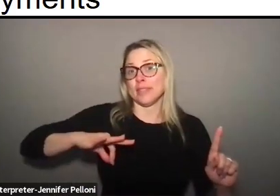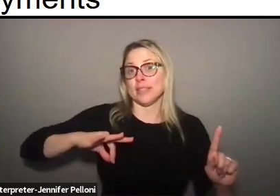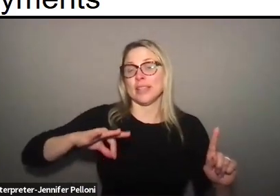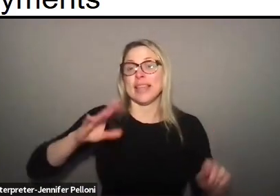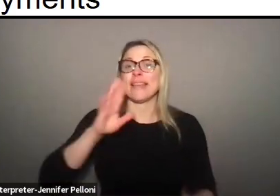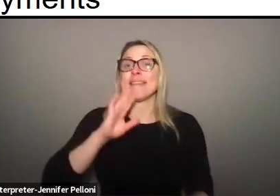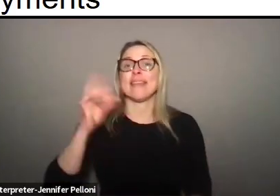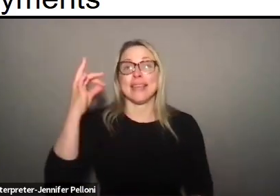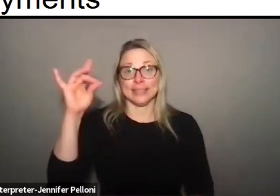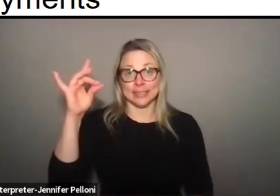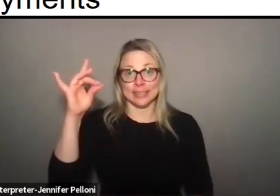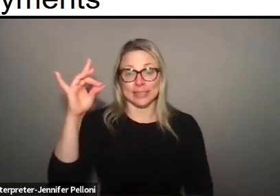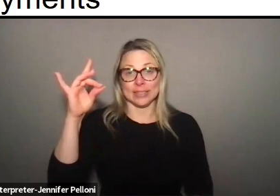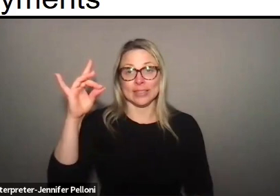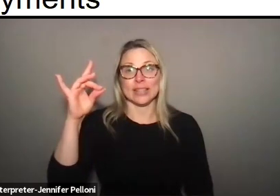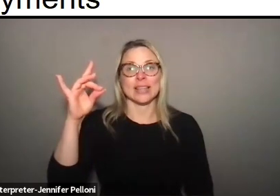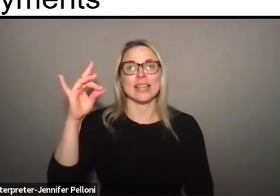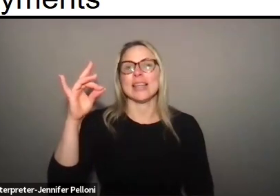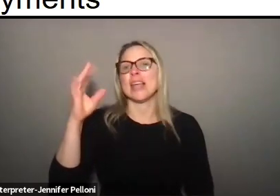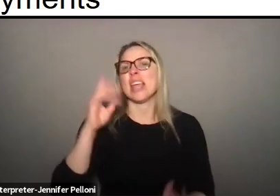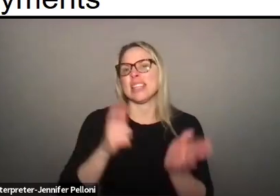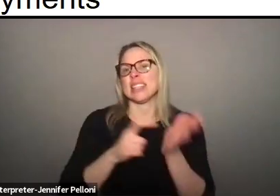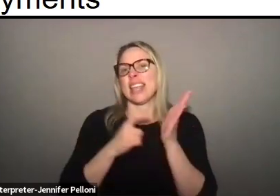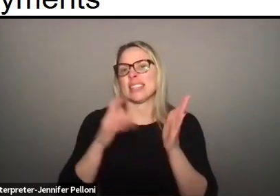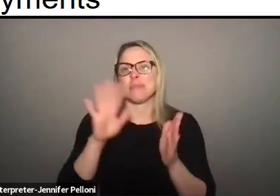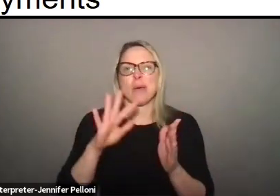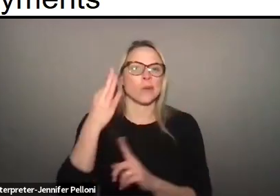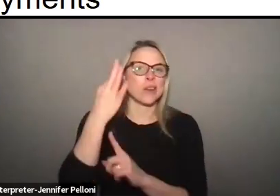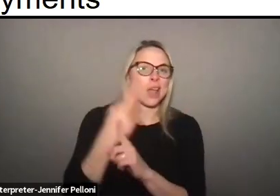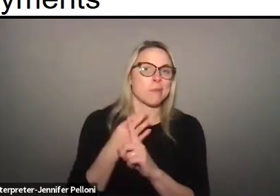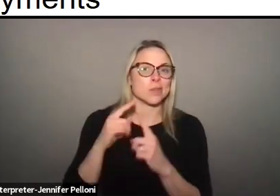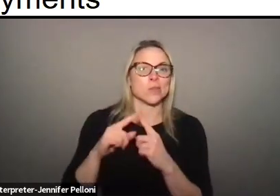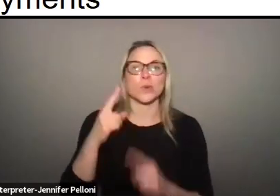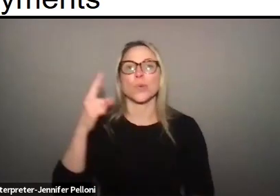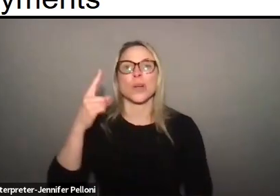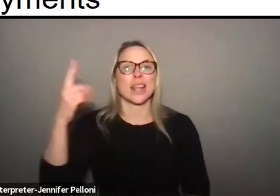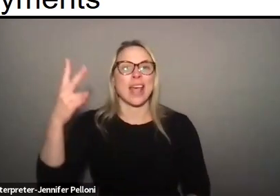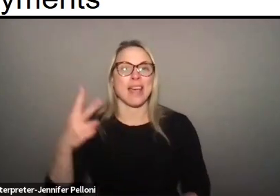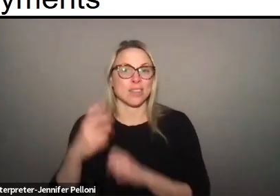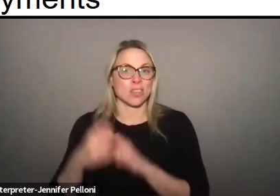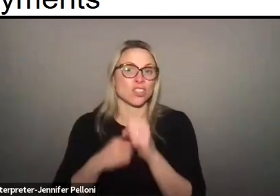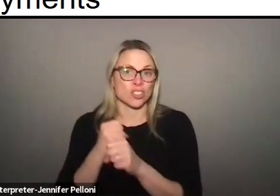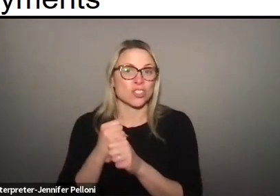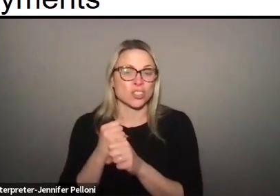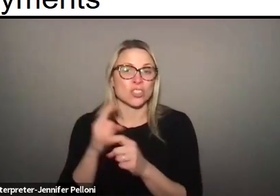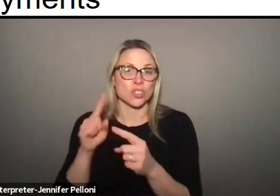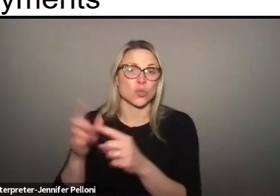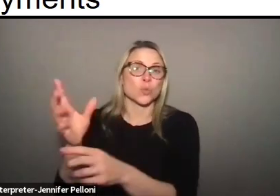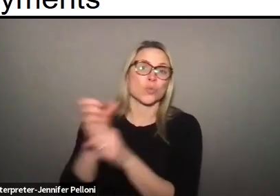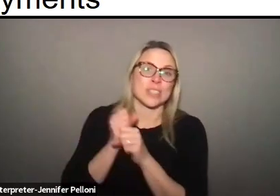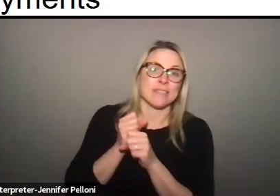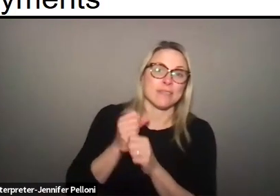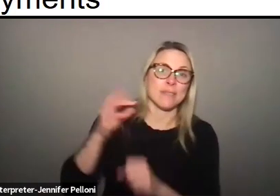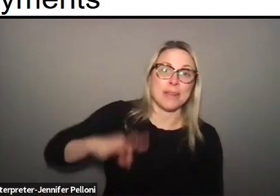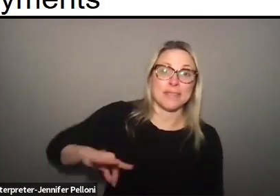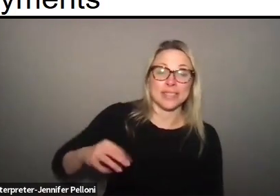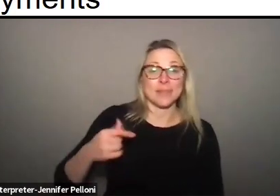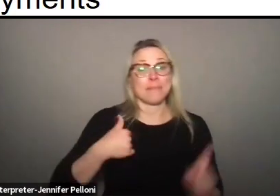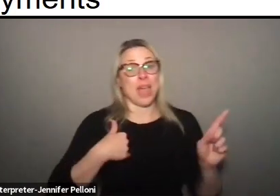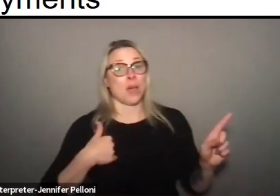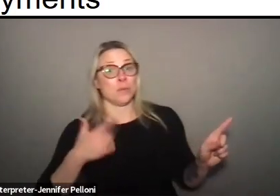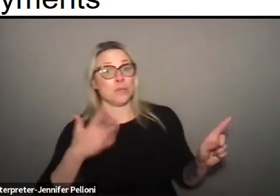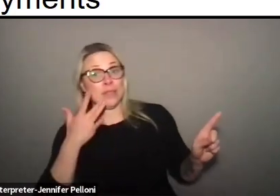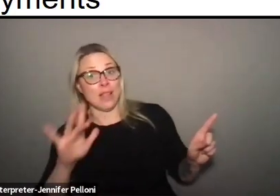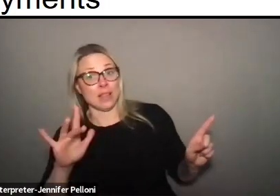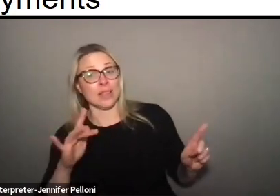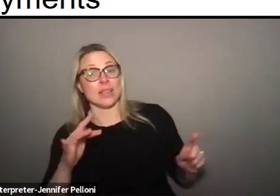age 18, it's taking anywhere between 9 months to a year and a half, some even more. I was one of the lucky ones that